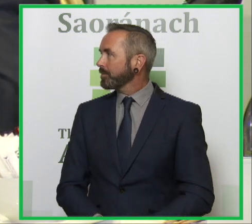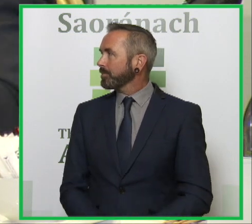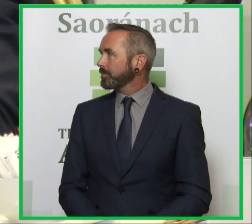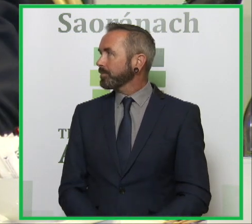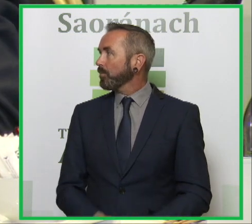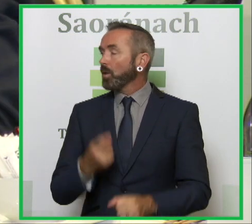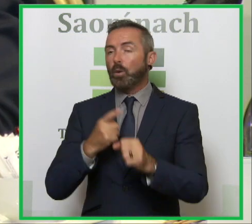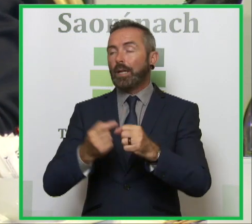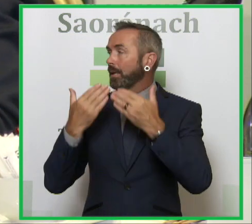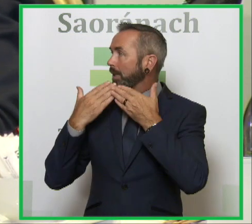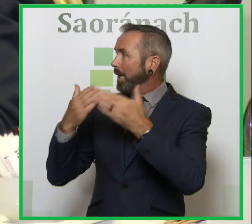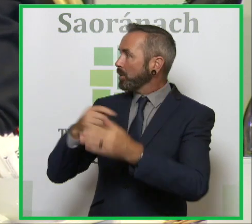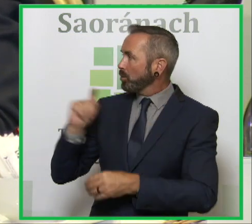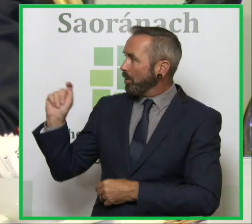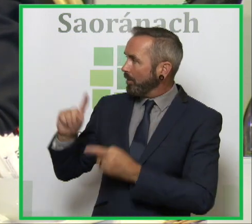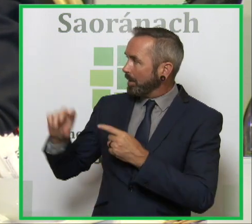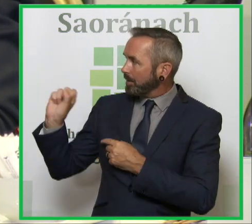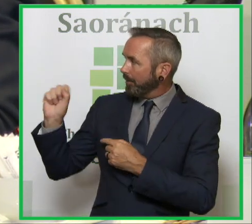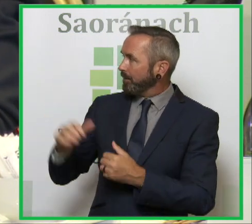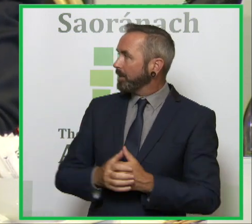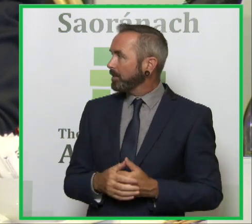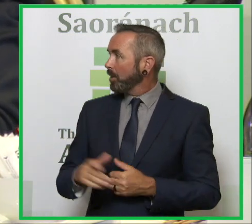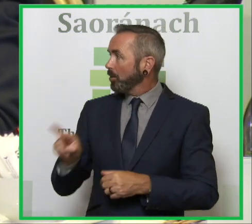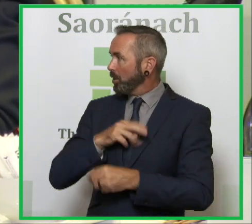So again, thanks to Trevor and thanks to Saif. We